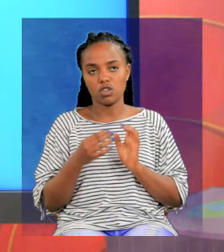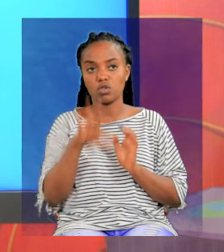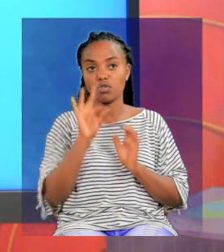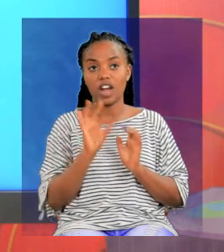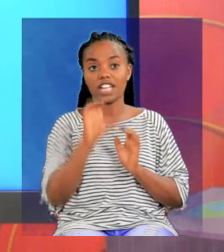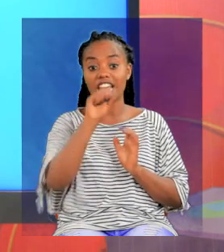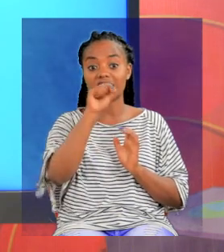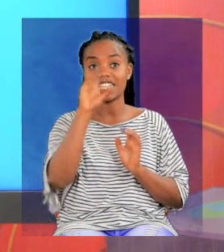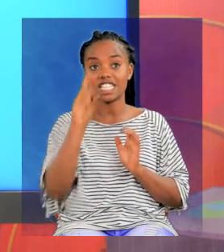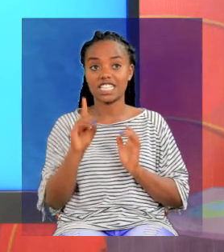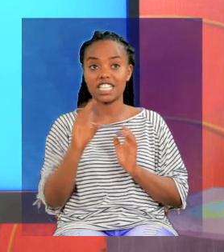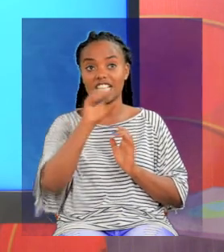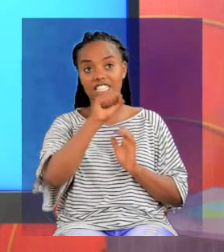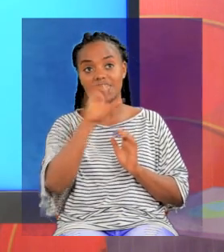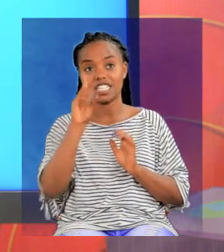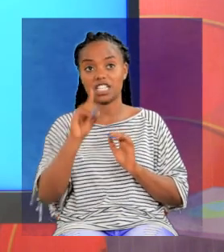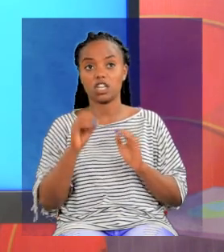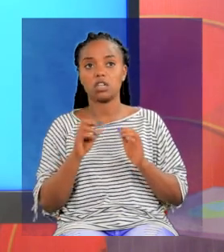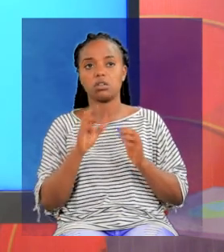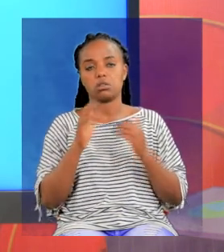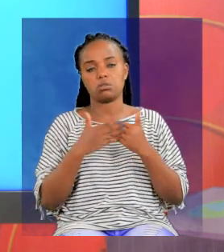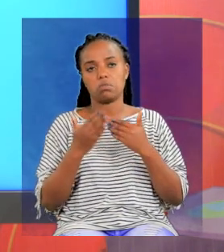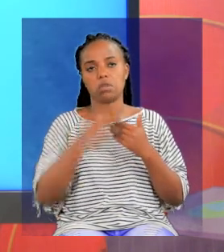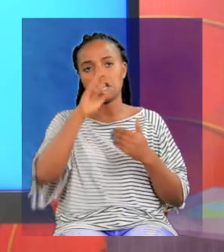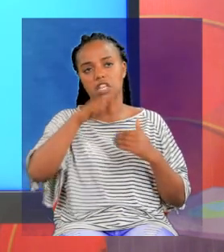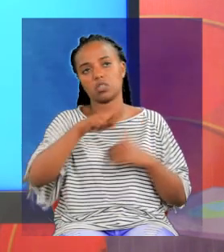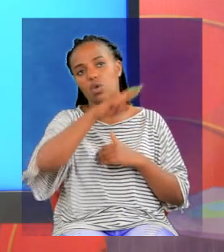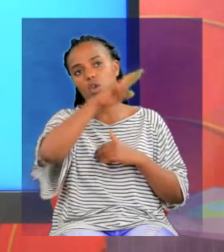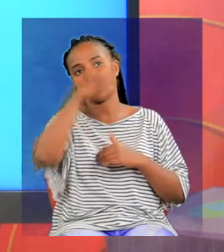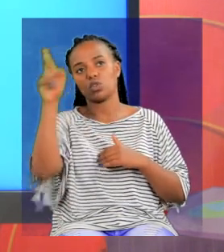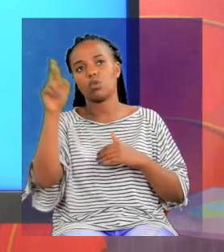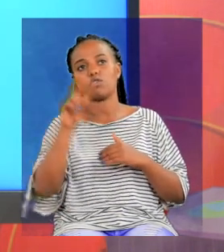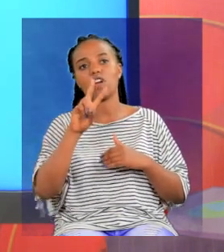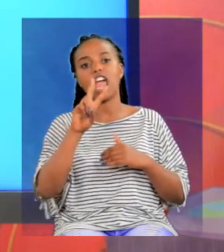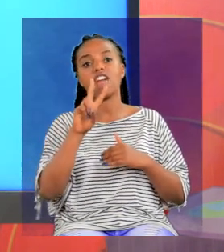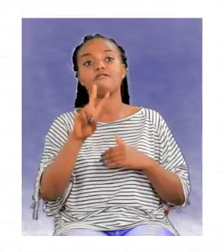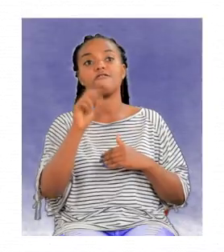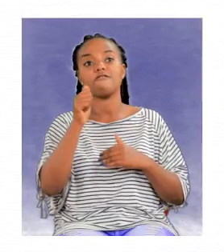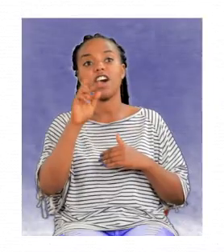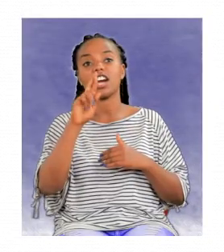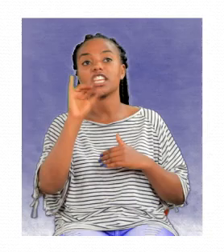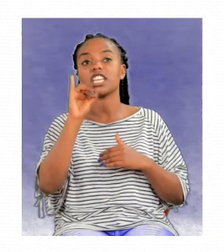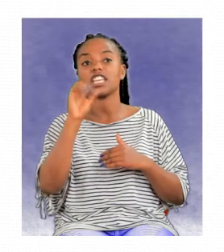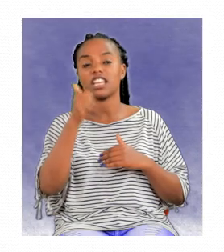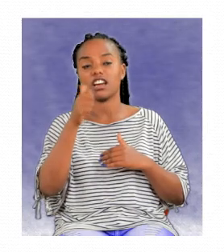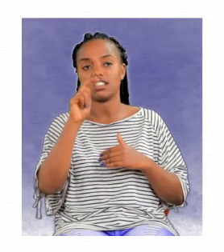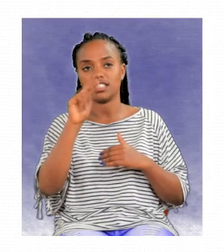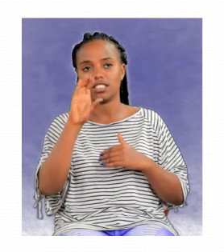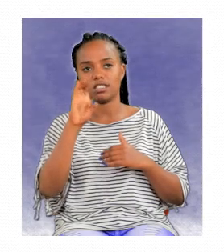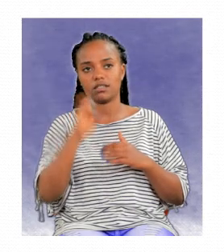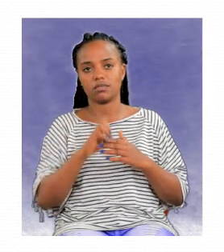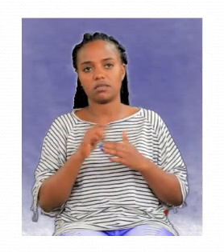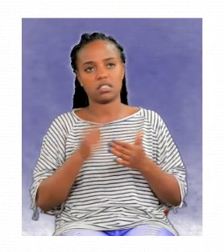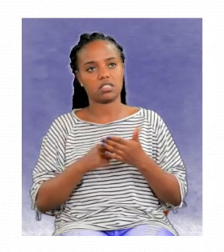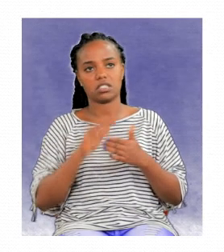find standard deviation is simply this, the square root of variance. This all. So,